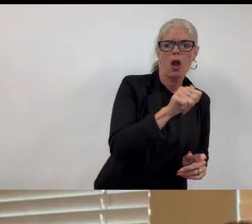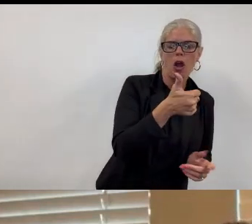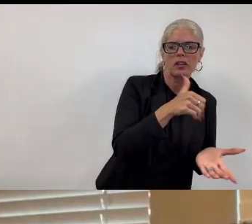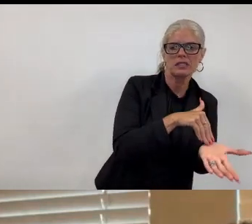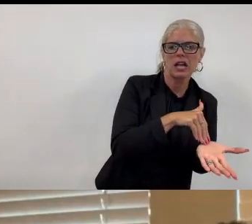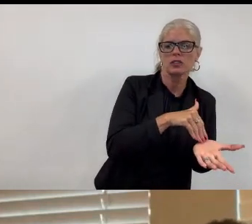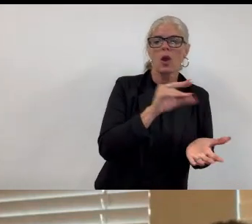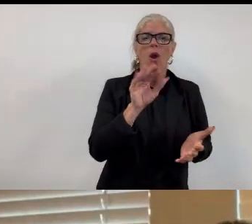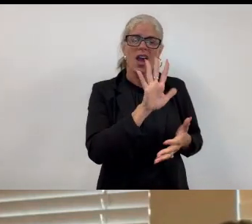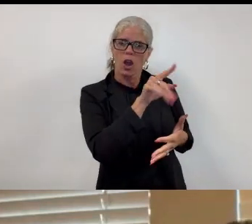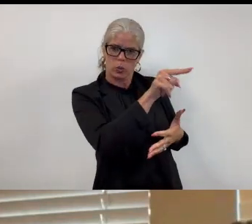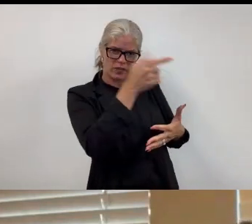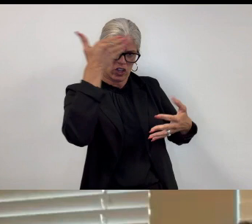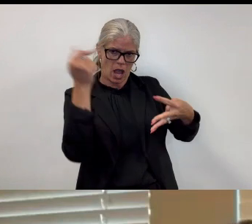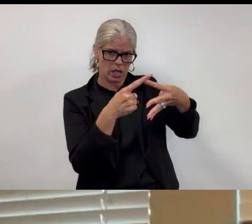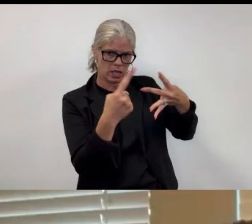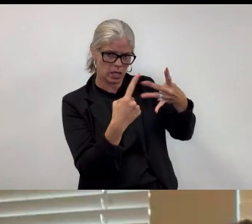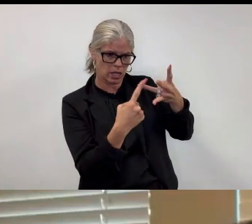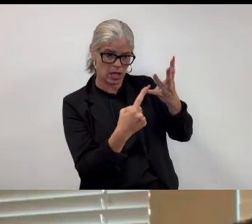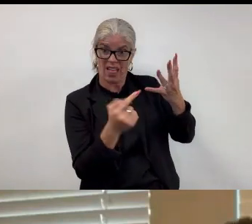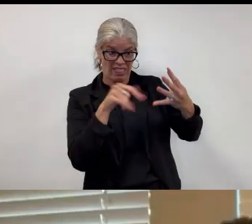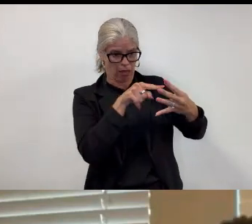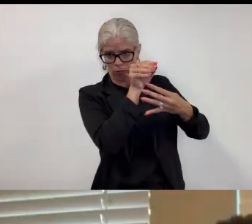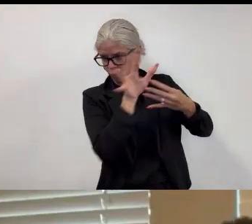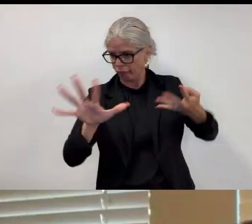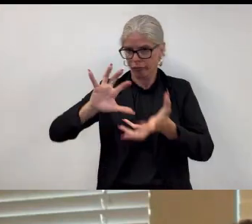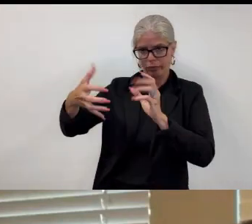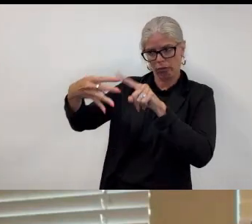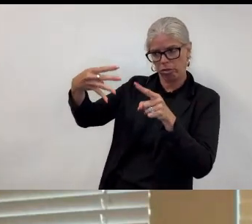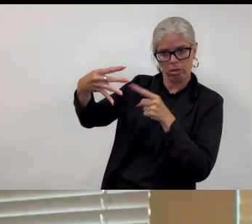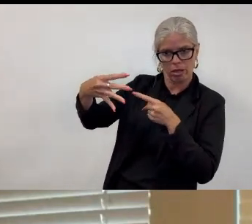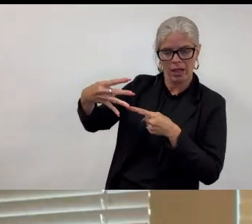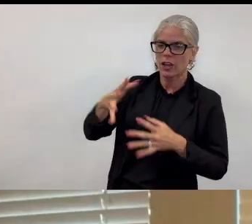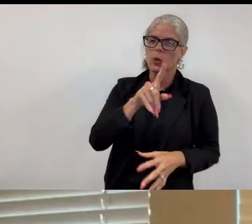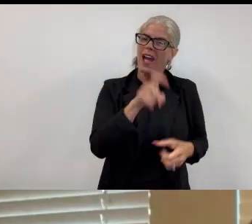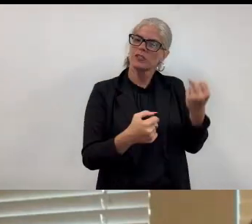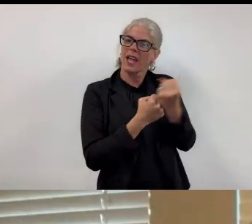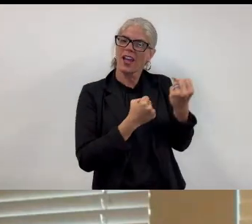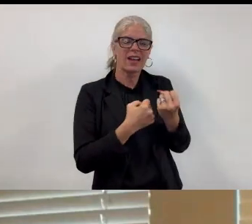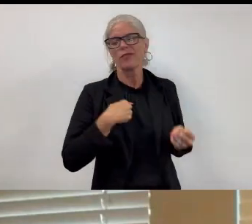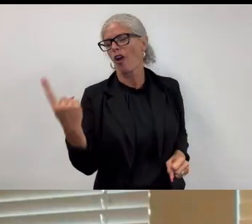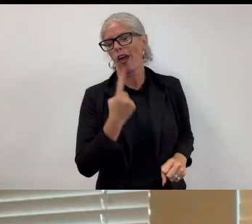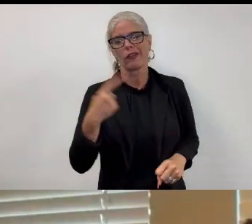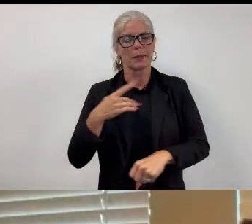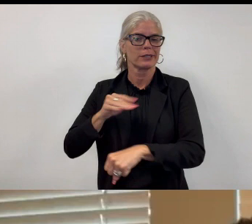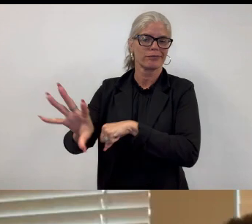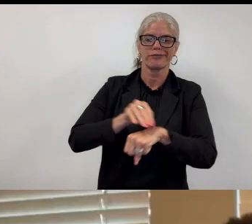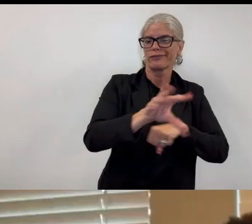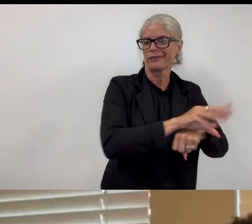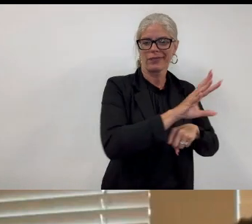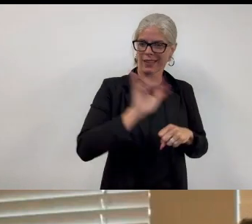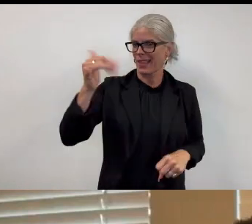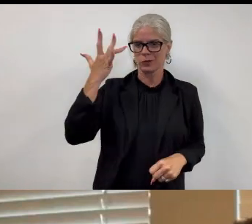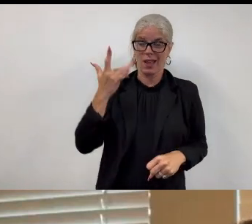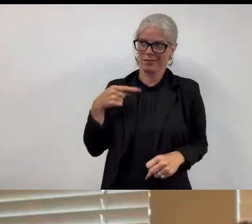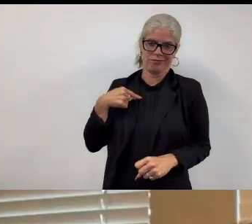doctor, or hey, this is why you forgetting this has messed up my vacation. All of that is self-advocacy, just in a different way, shape, or